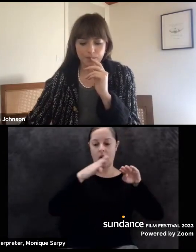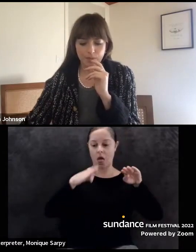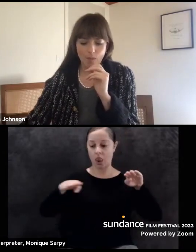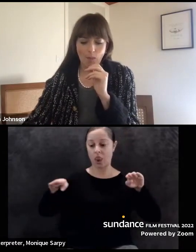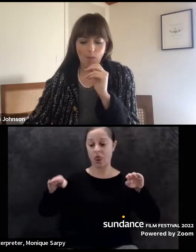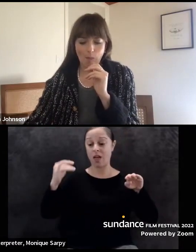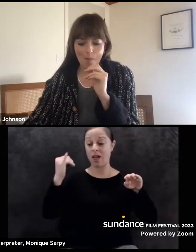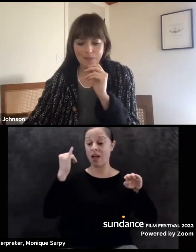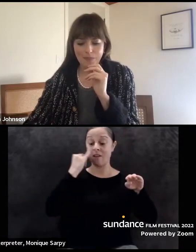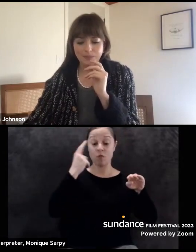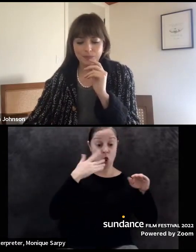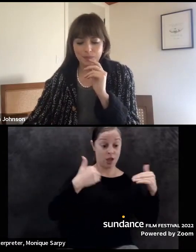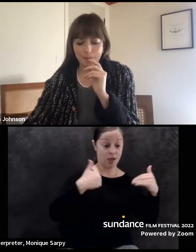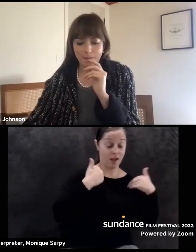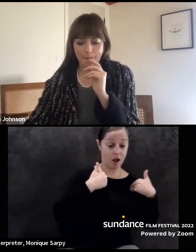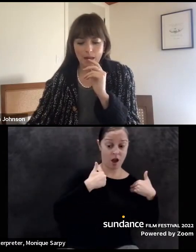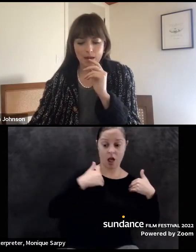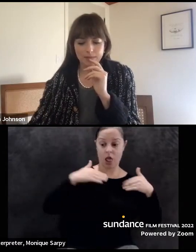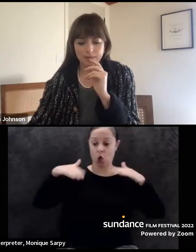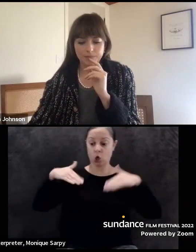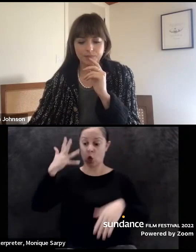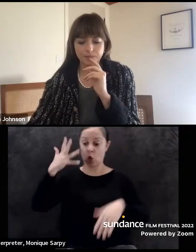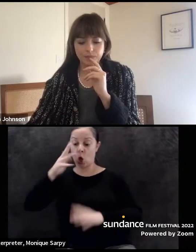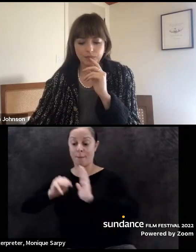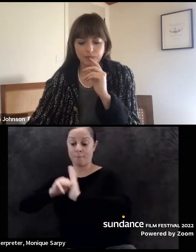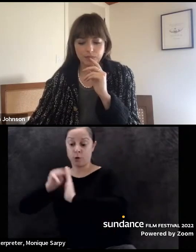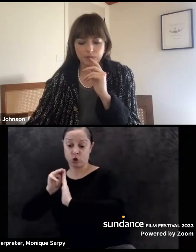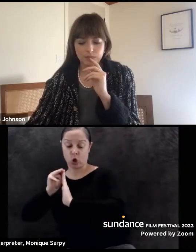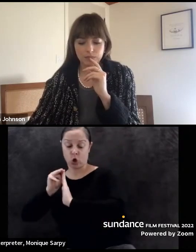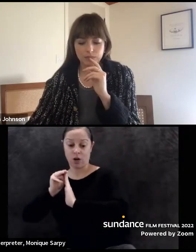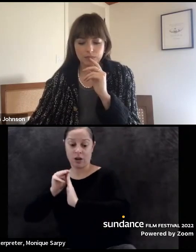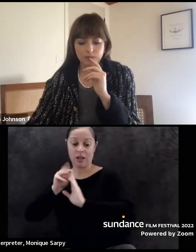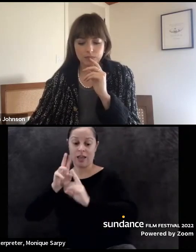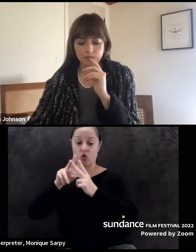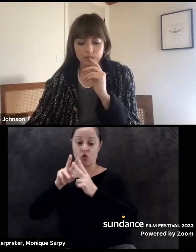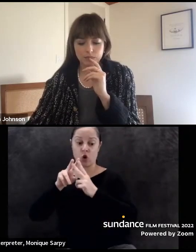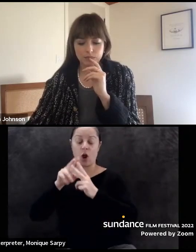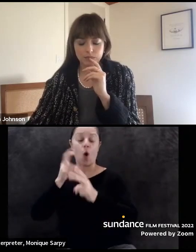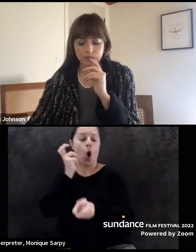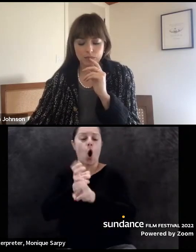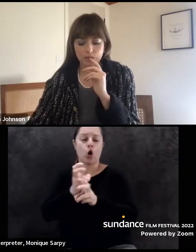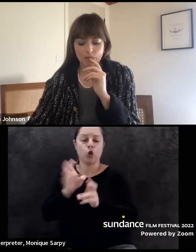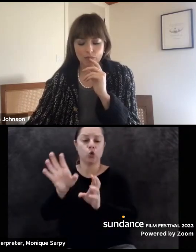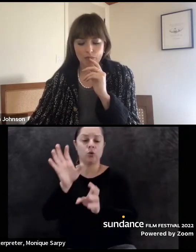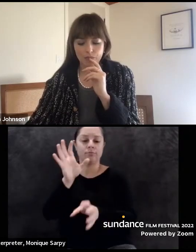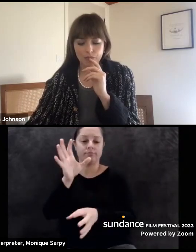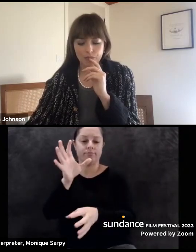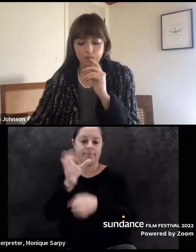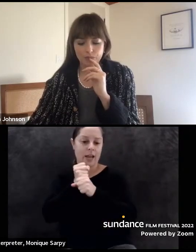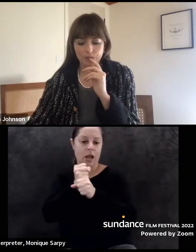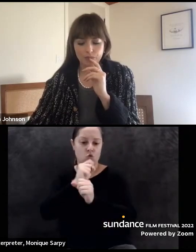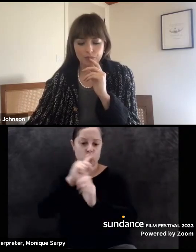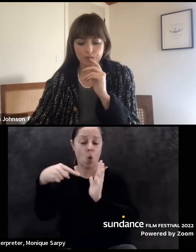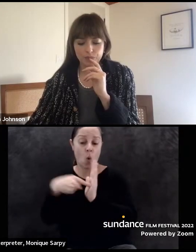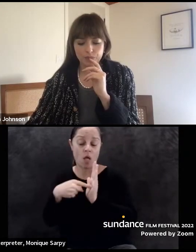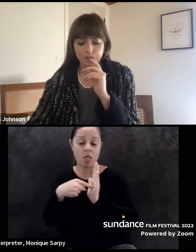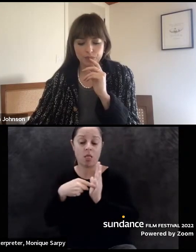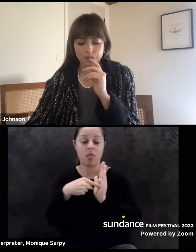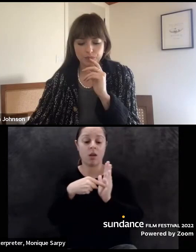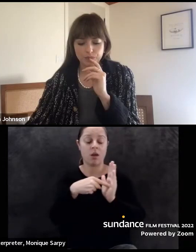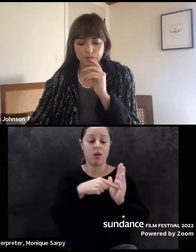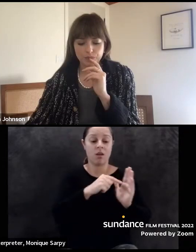not really going to it's like really hard to get a role because you either are too young, meaning you're not over the age of 18 and they don't want to worry about child labor